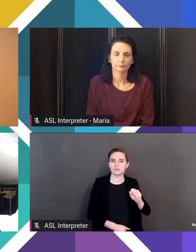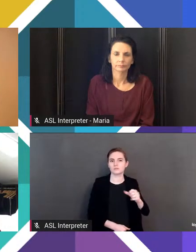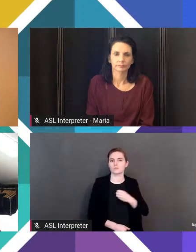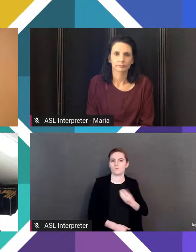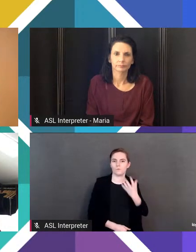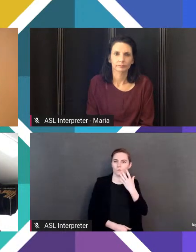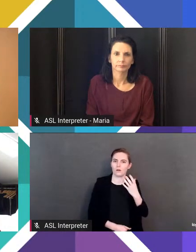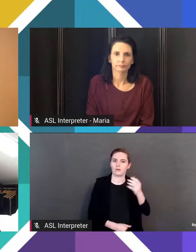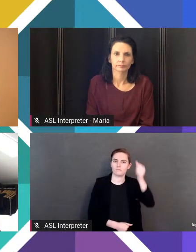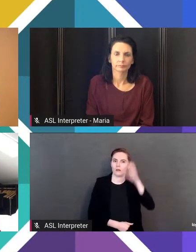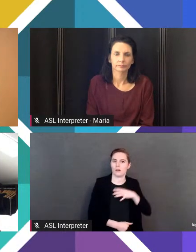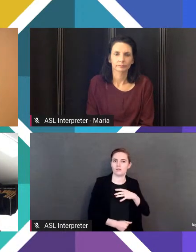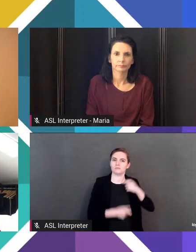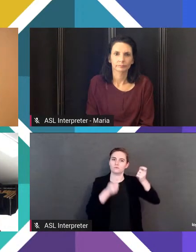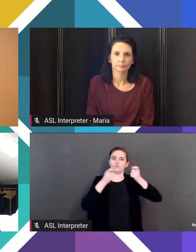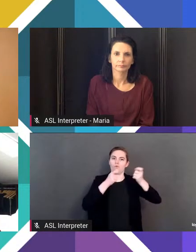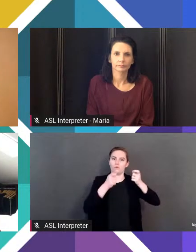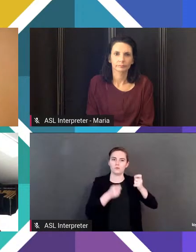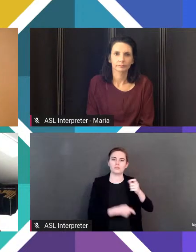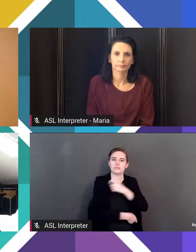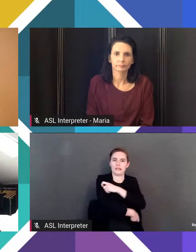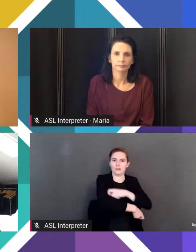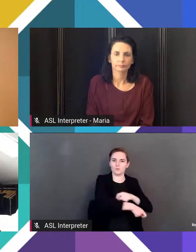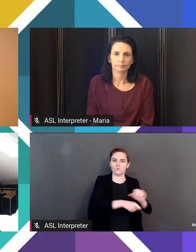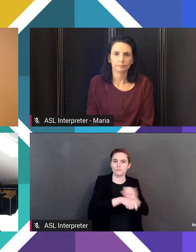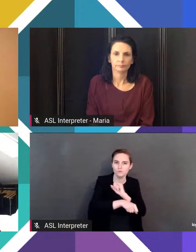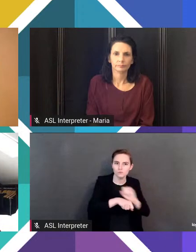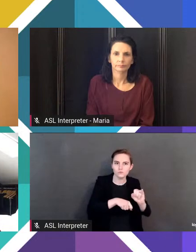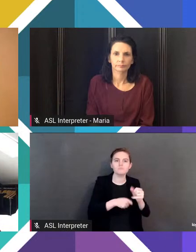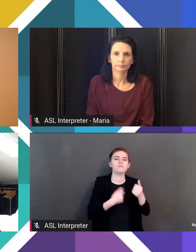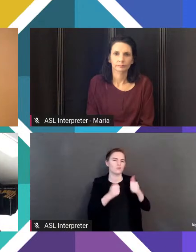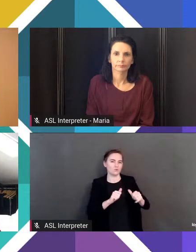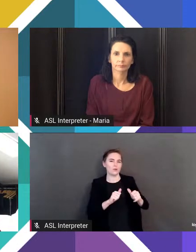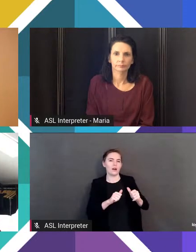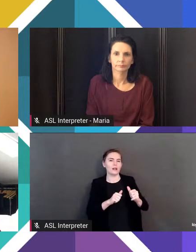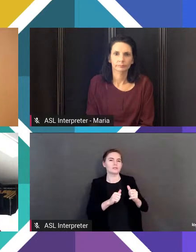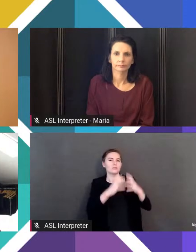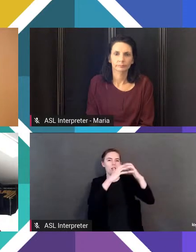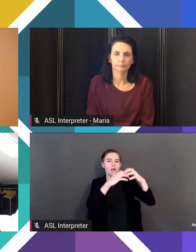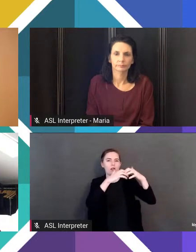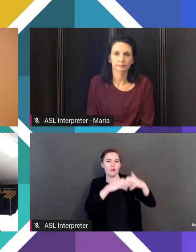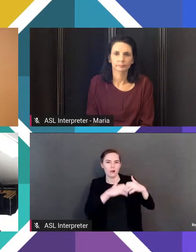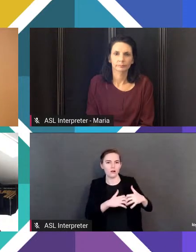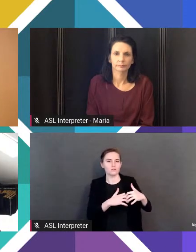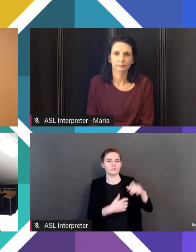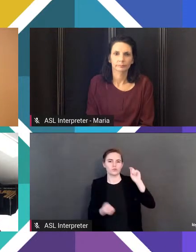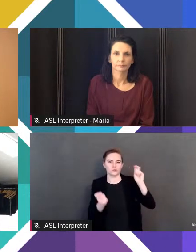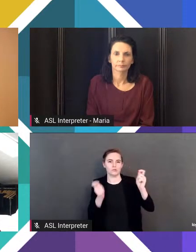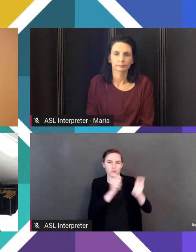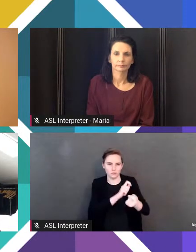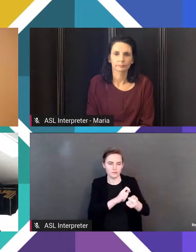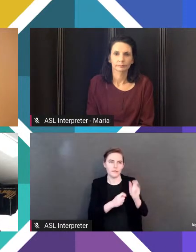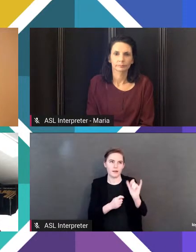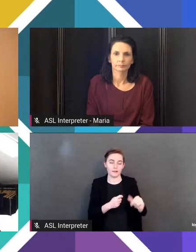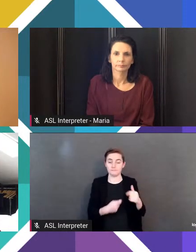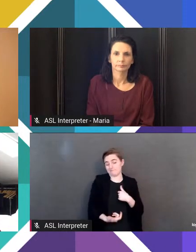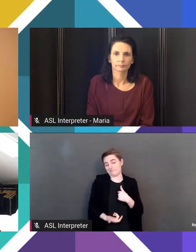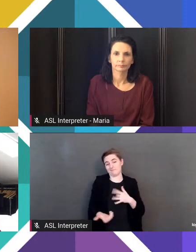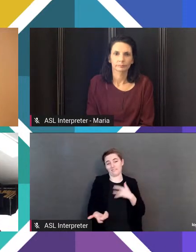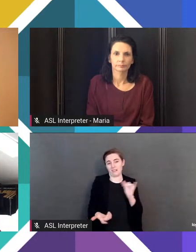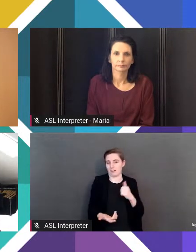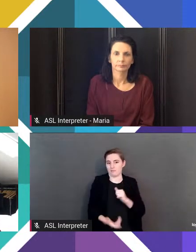to break it down. So like, I don't know, I feel like I'm just kind of like radical